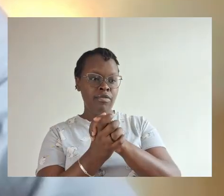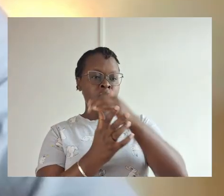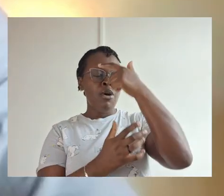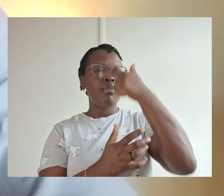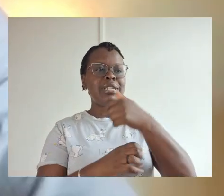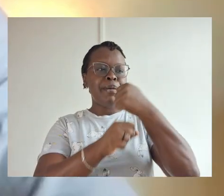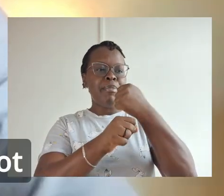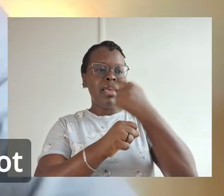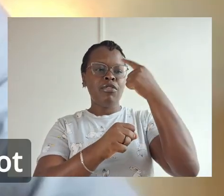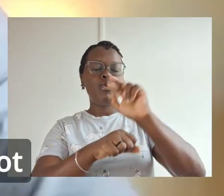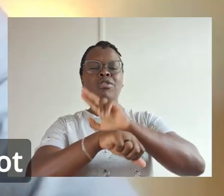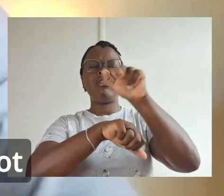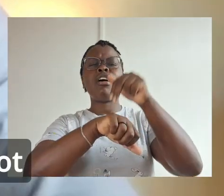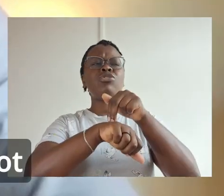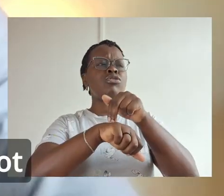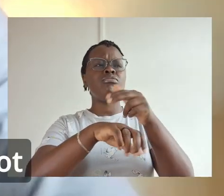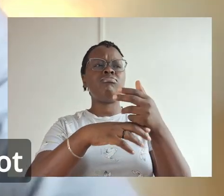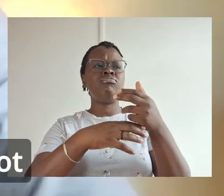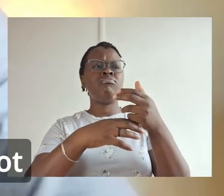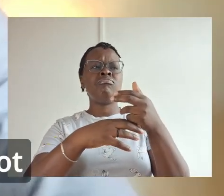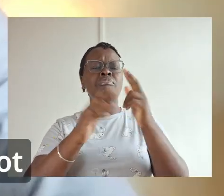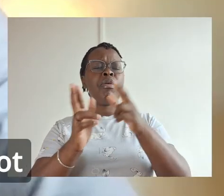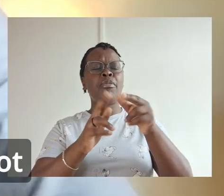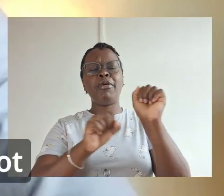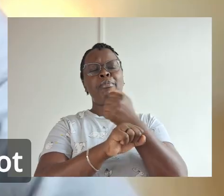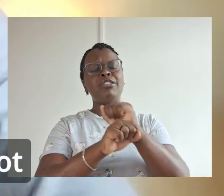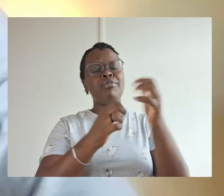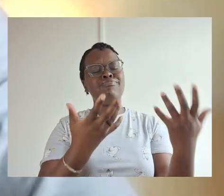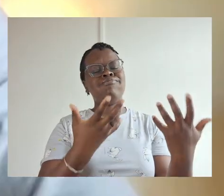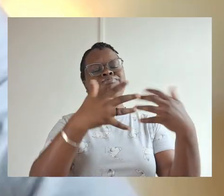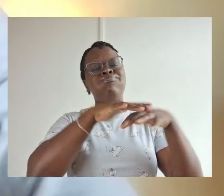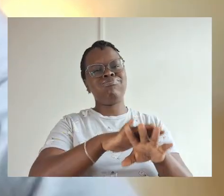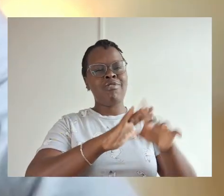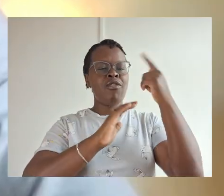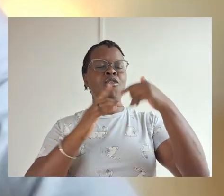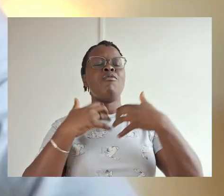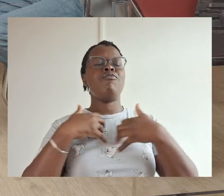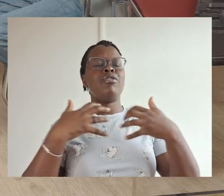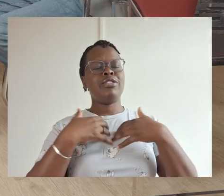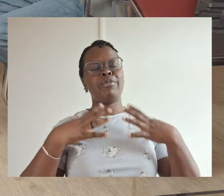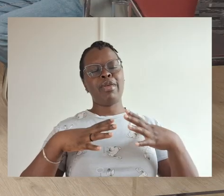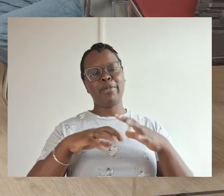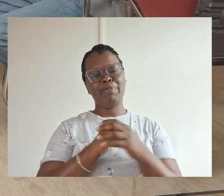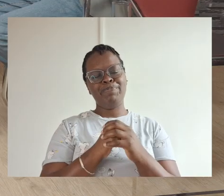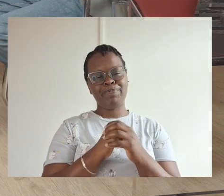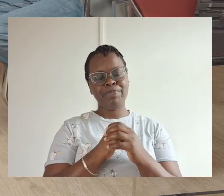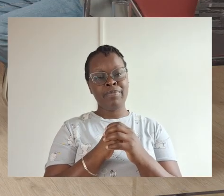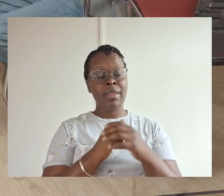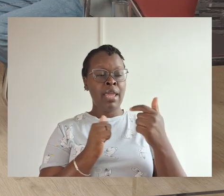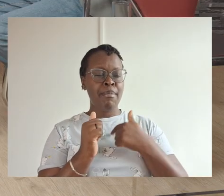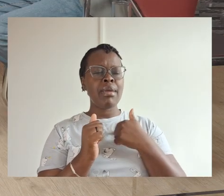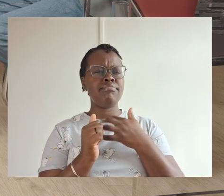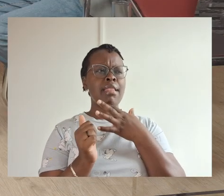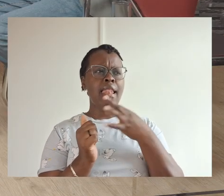made for the national outlook, I think cannot fit for the refugee. Yeah. Abdullahi, what do you